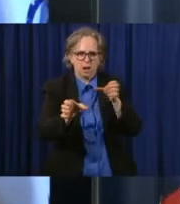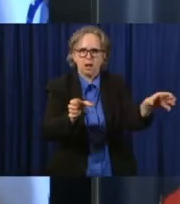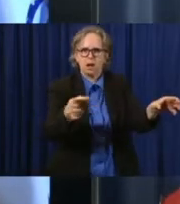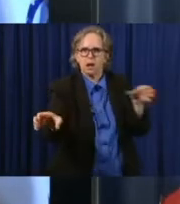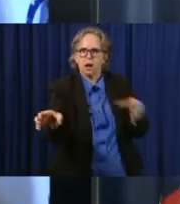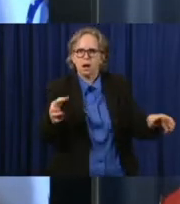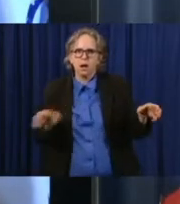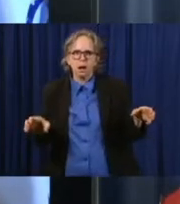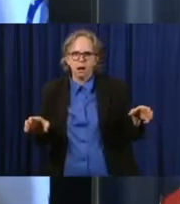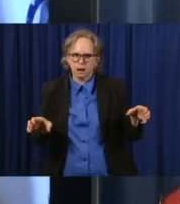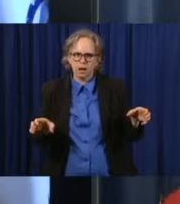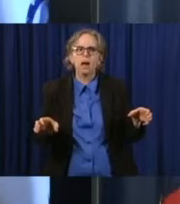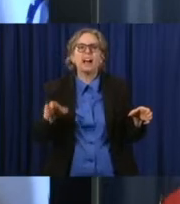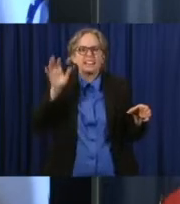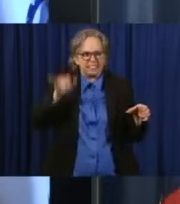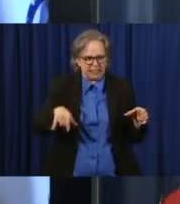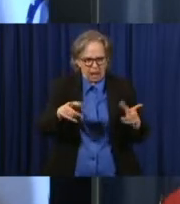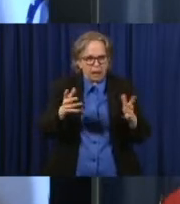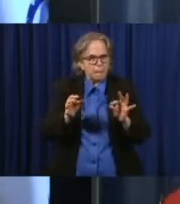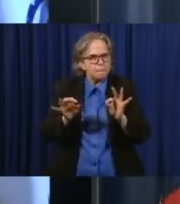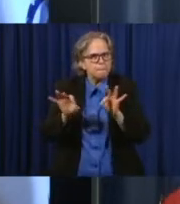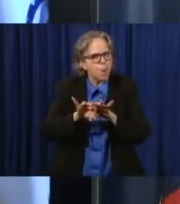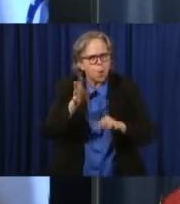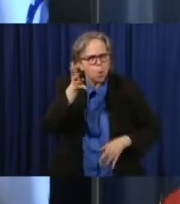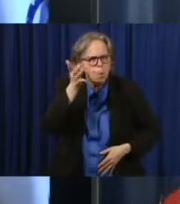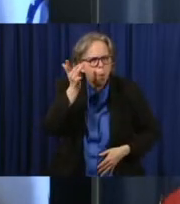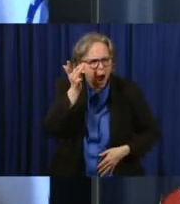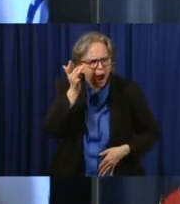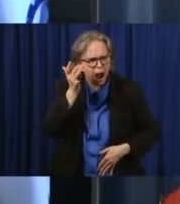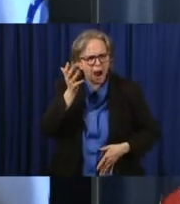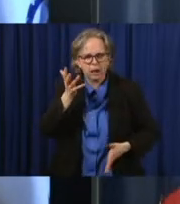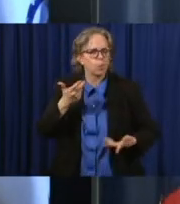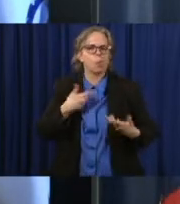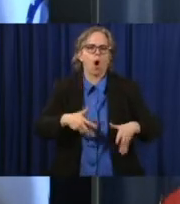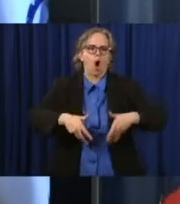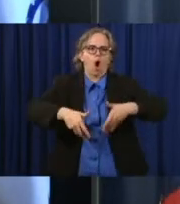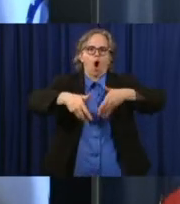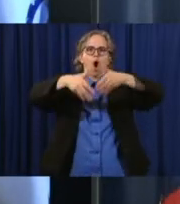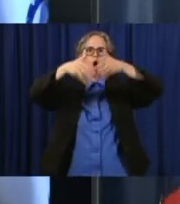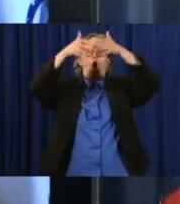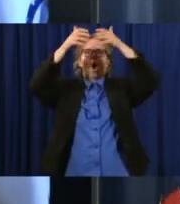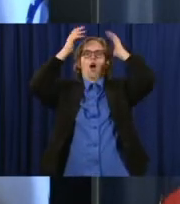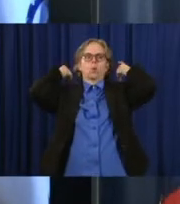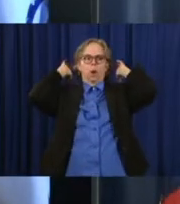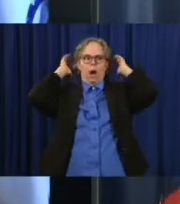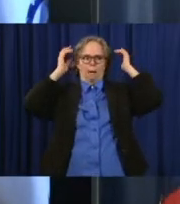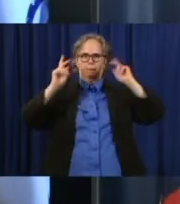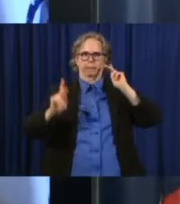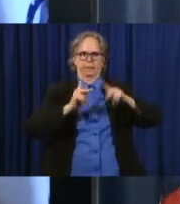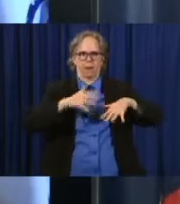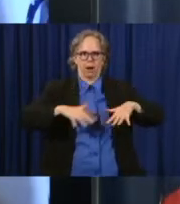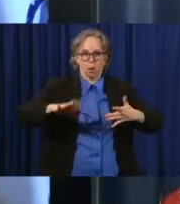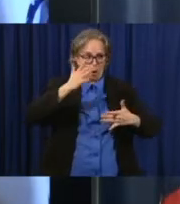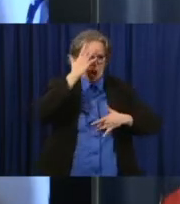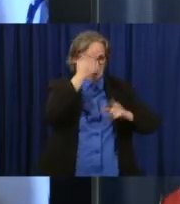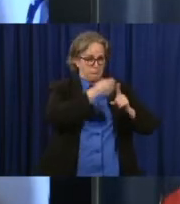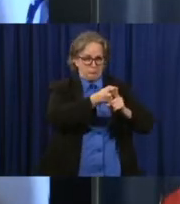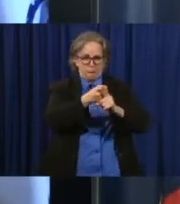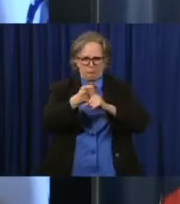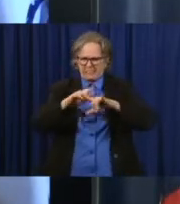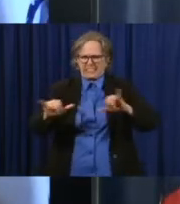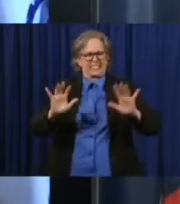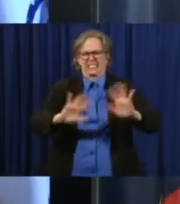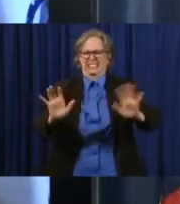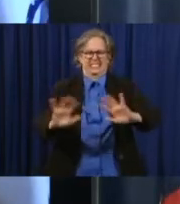you can't handle that. And Belmont's done an excellent job of keeping it contained to one unit for a lengthy period of time, which